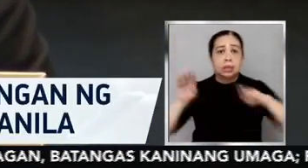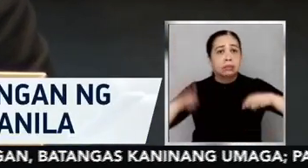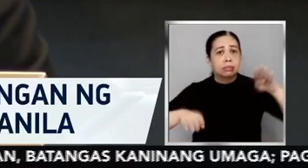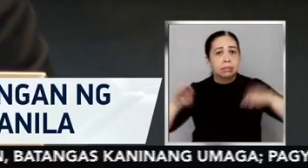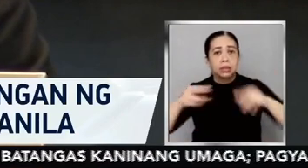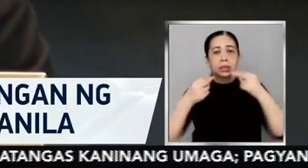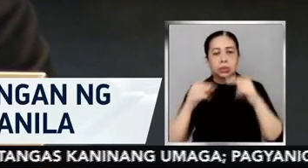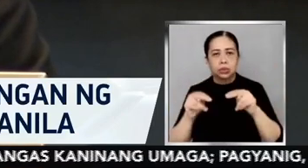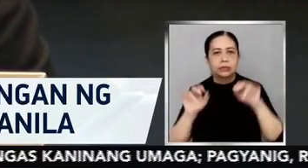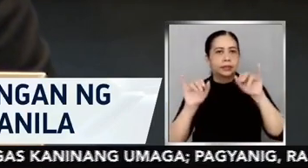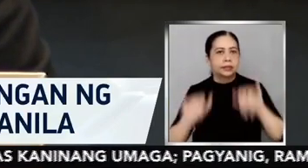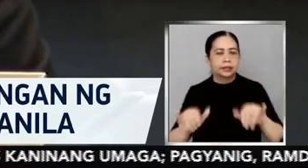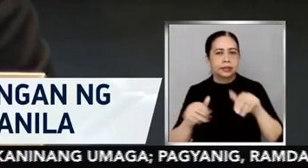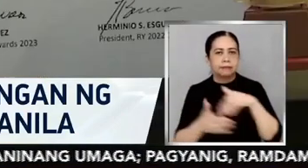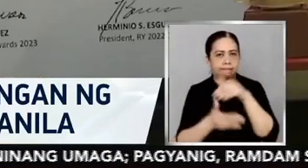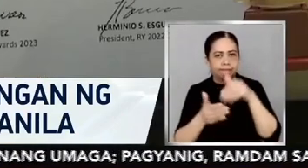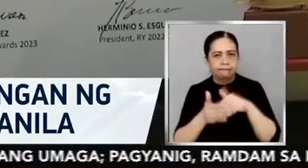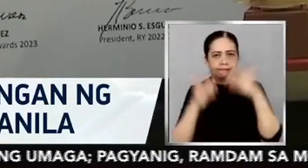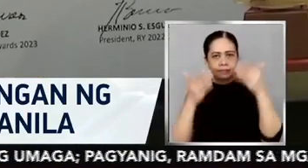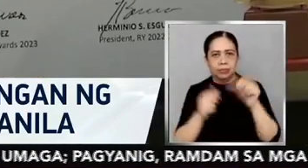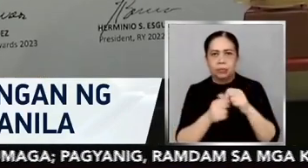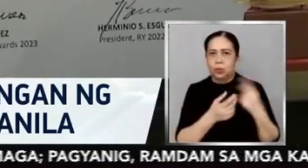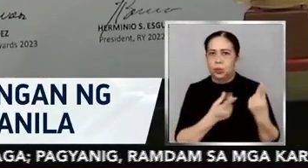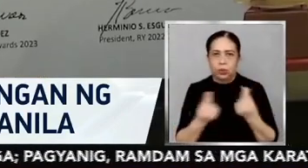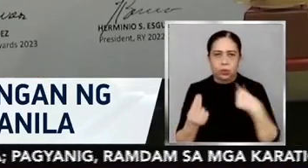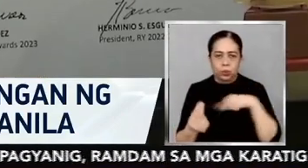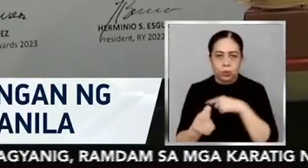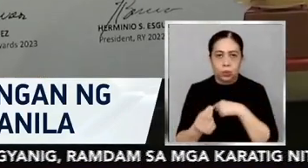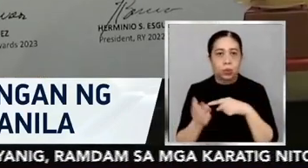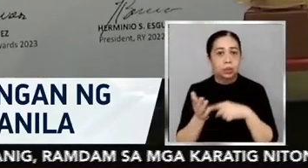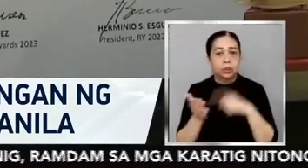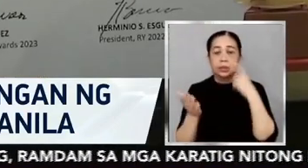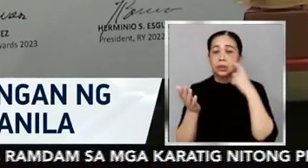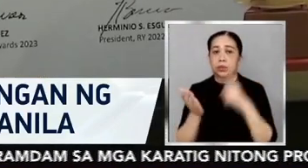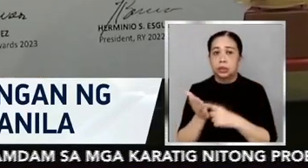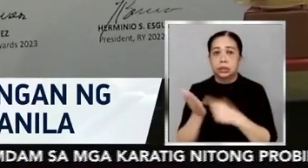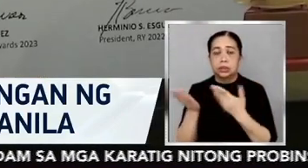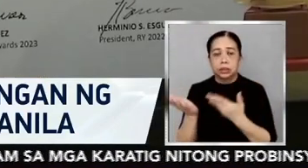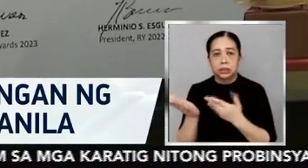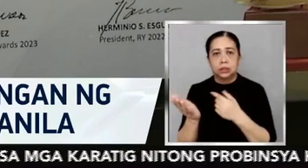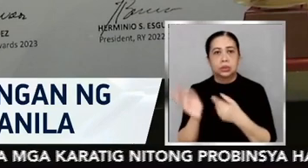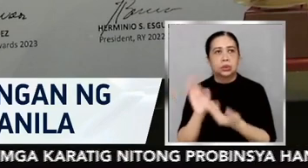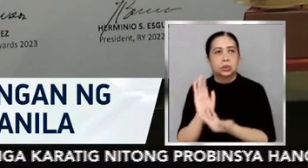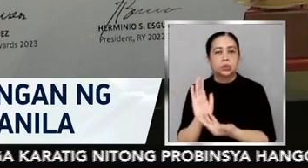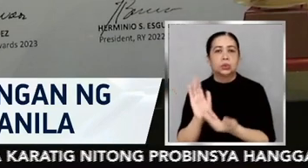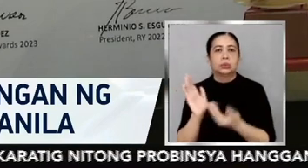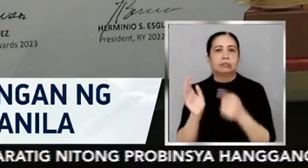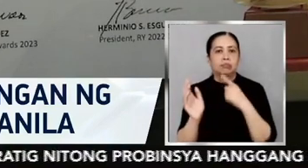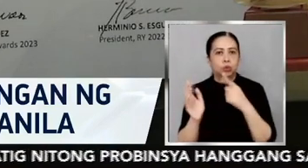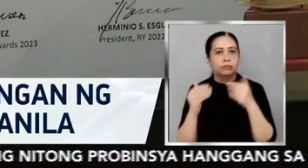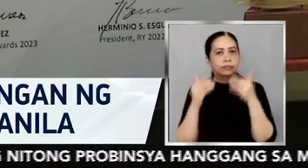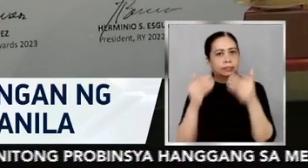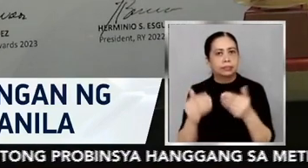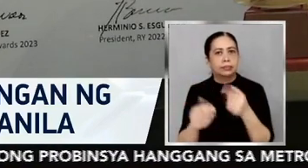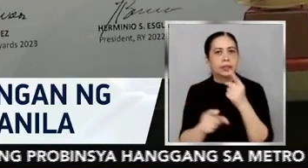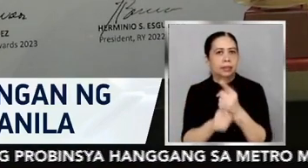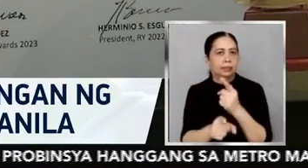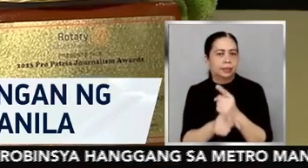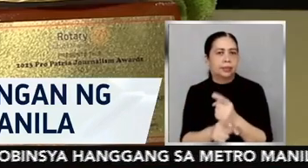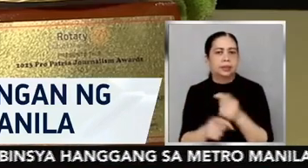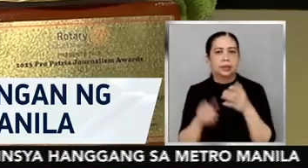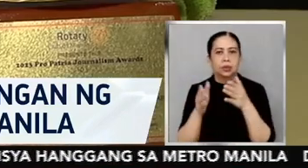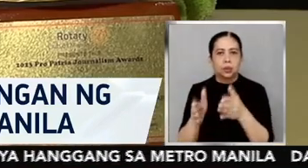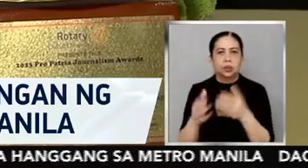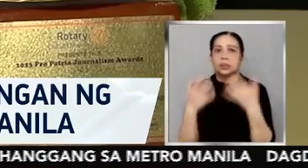remained at the core of everything we do. This recognition po affirms that we are moving on the right direction and strengthens